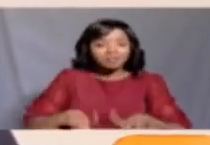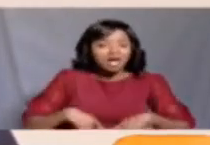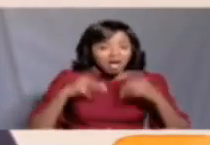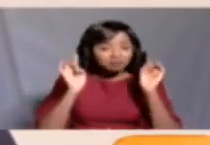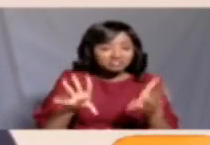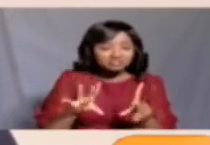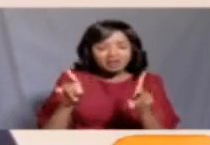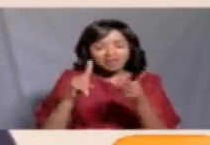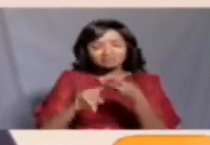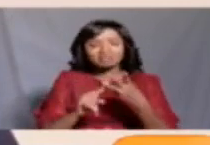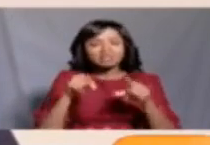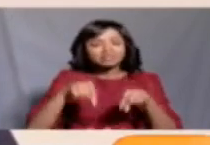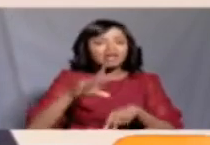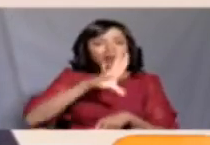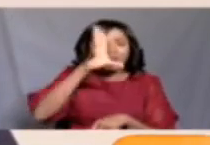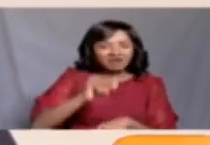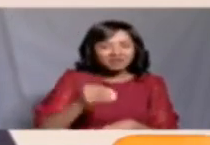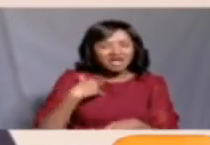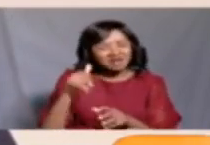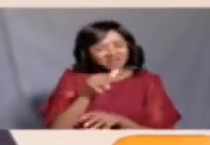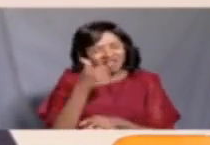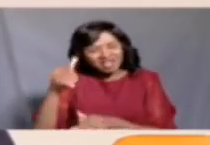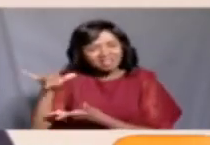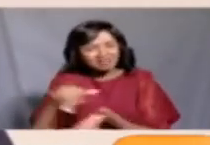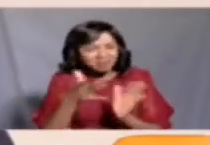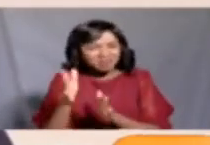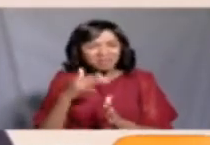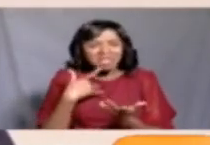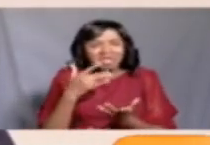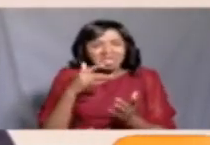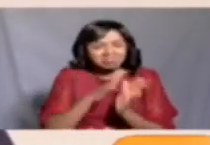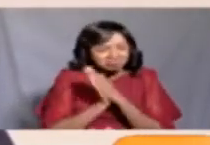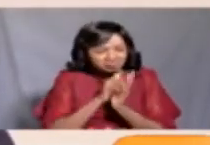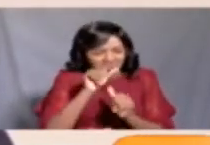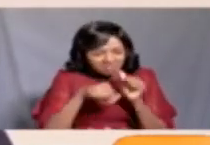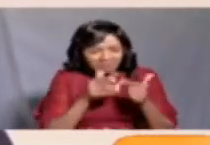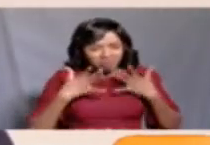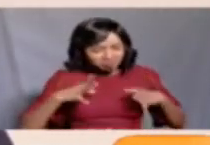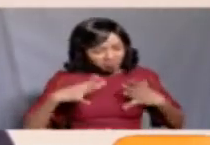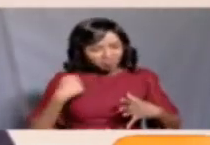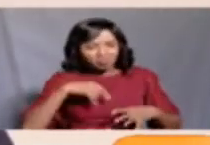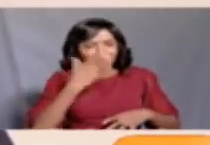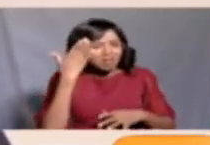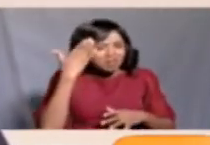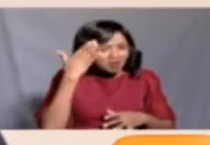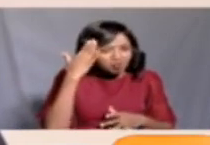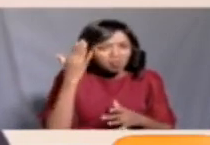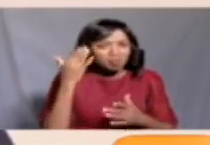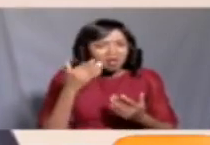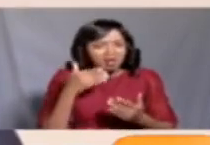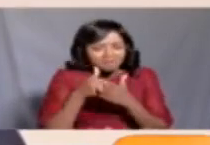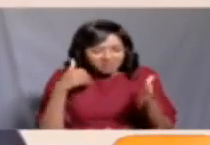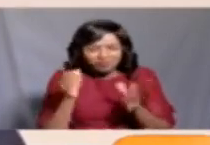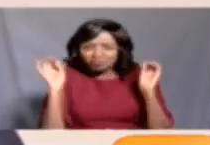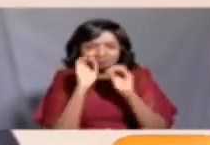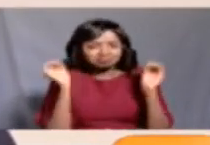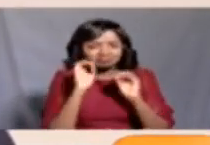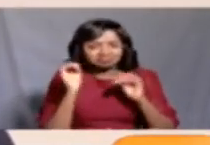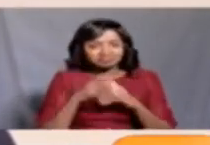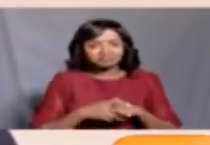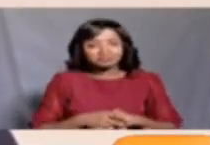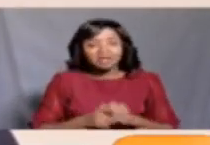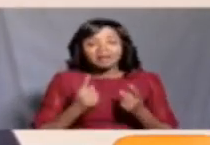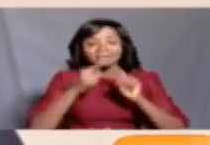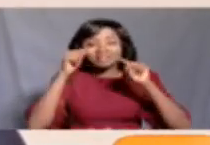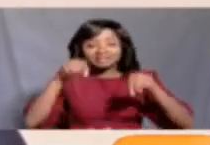now from Africa, that there are aspects about human beings that have never been accounted for when they were theorizing and talking about psychological interventions.